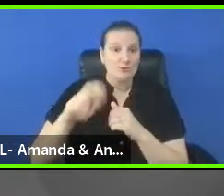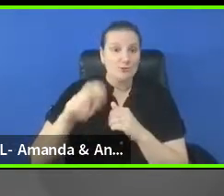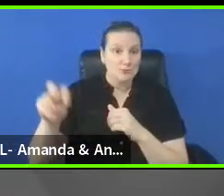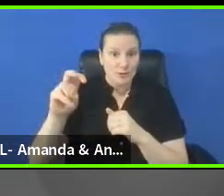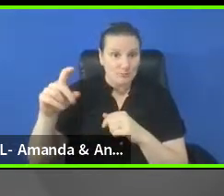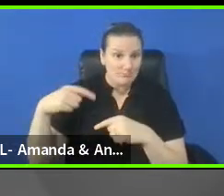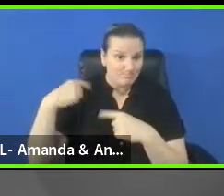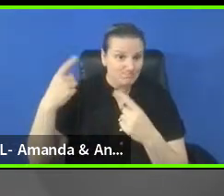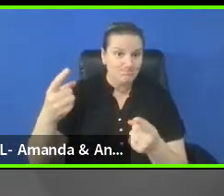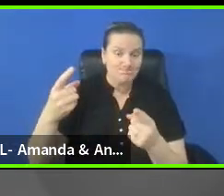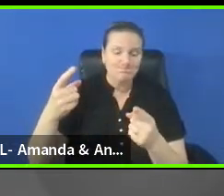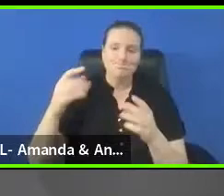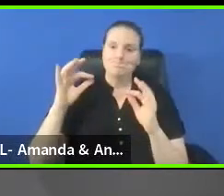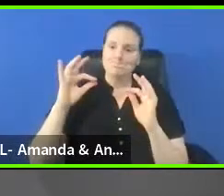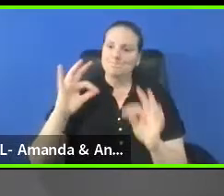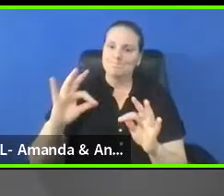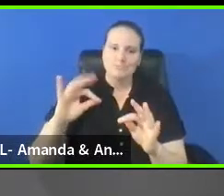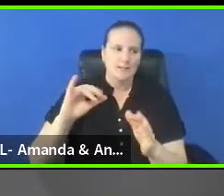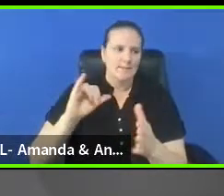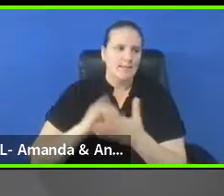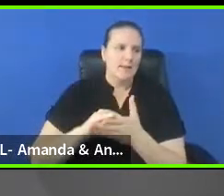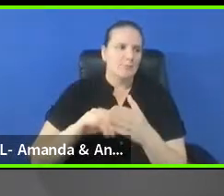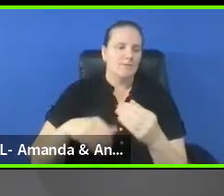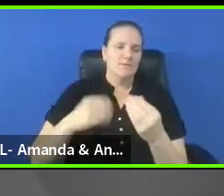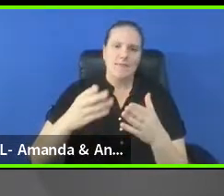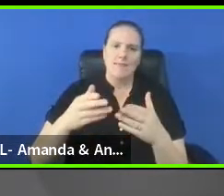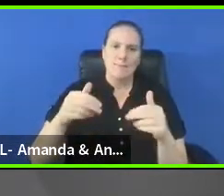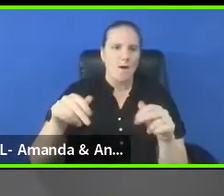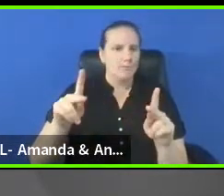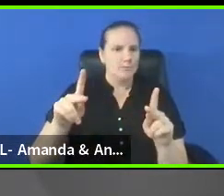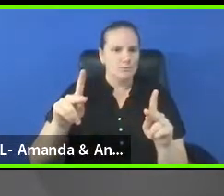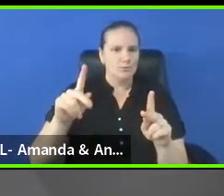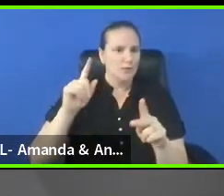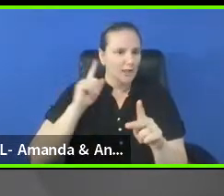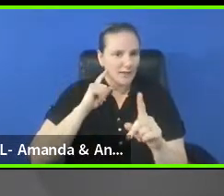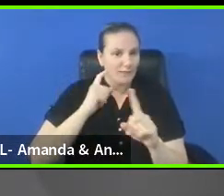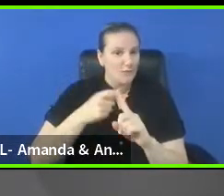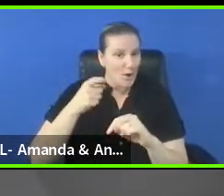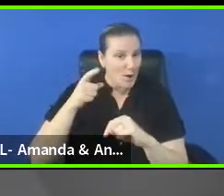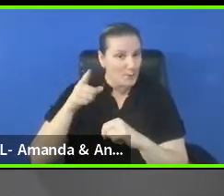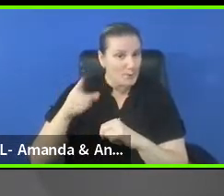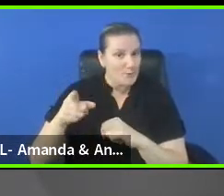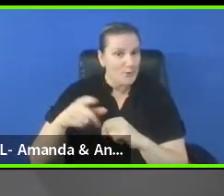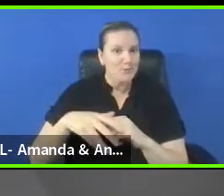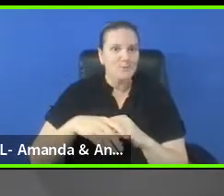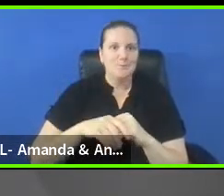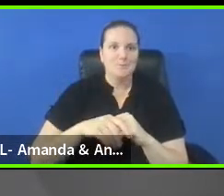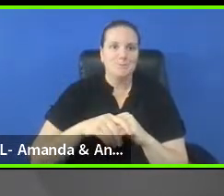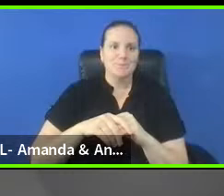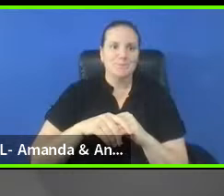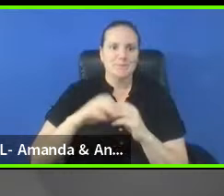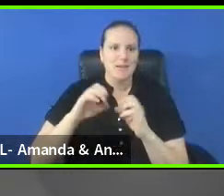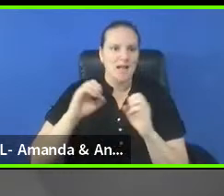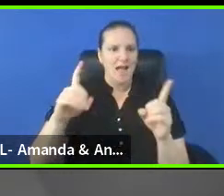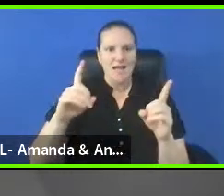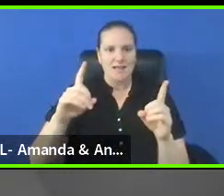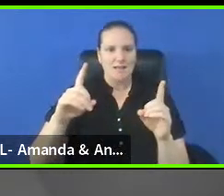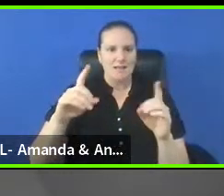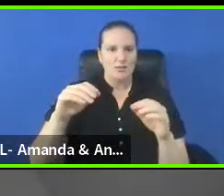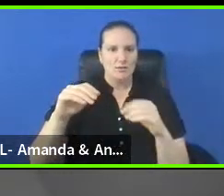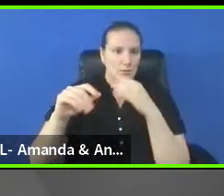I think that really provided them an opportunity to hear from you. So Ed, you're kind of flashing